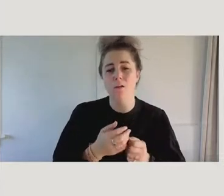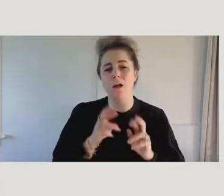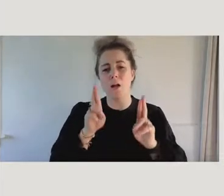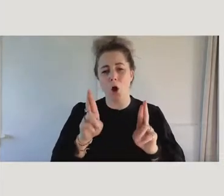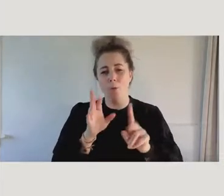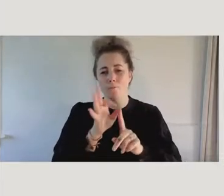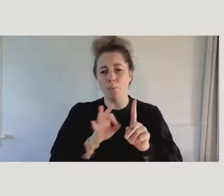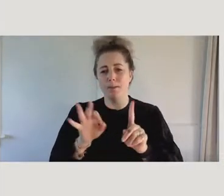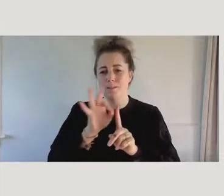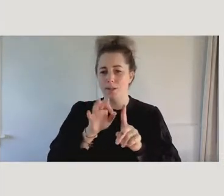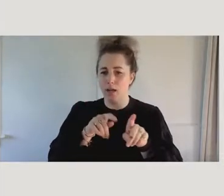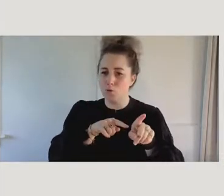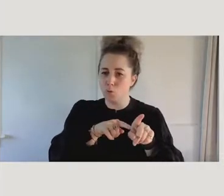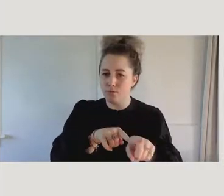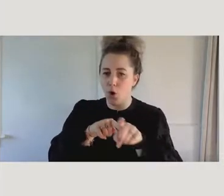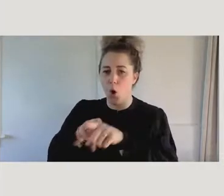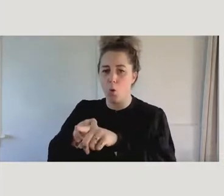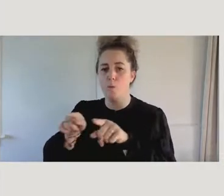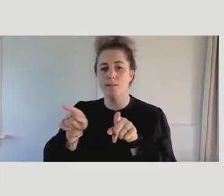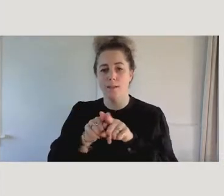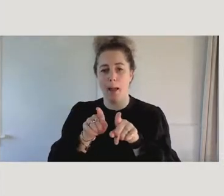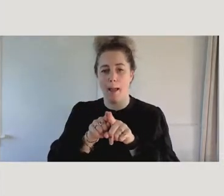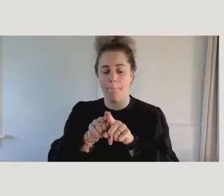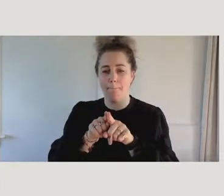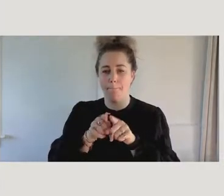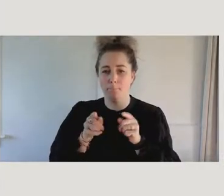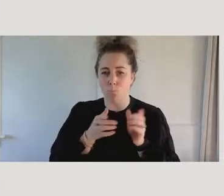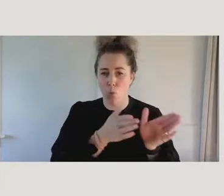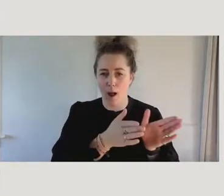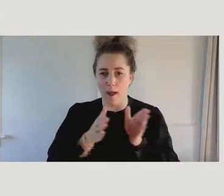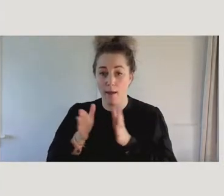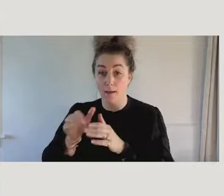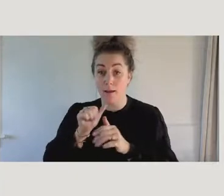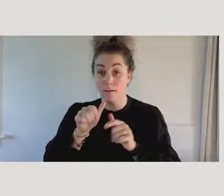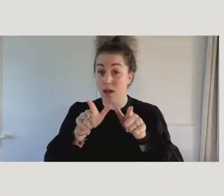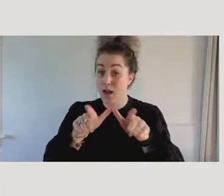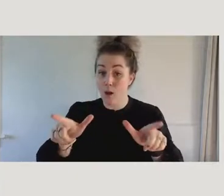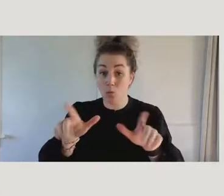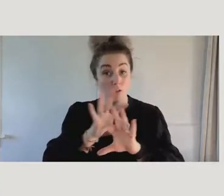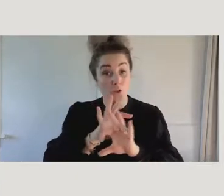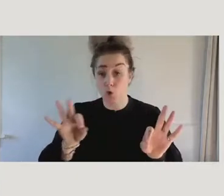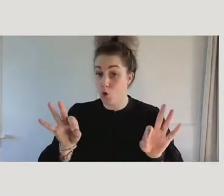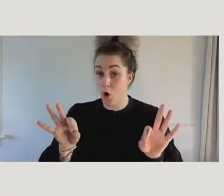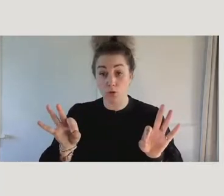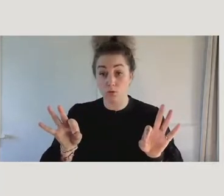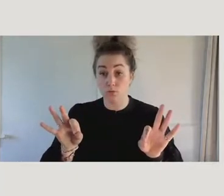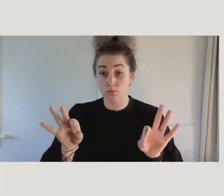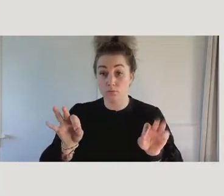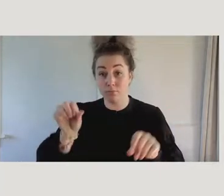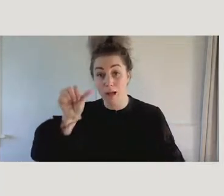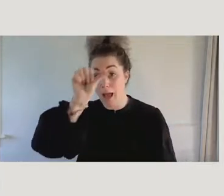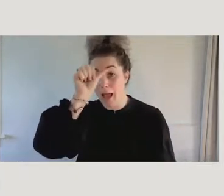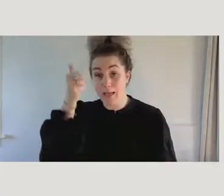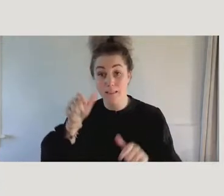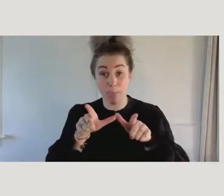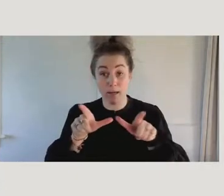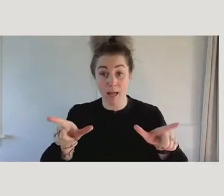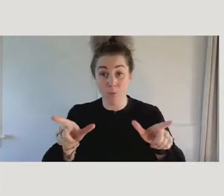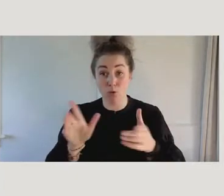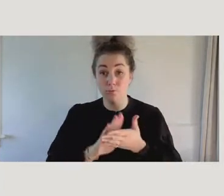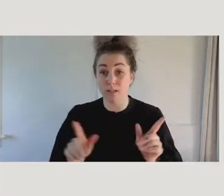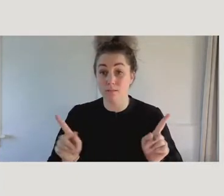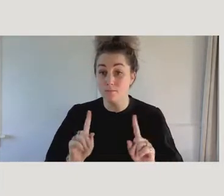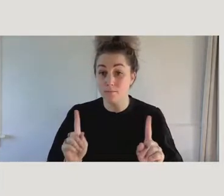follow but here's the crunch though if our languages are not going to be academic languages